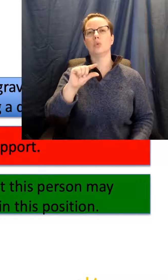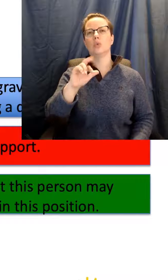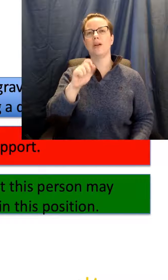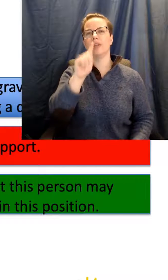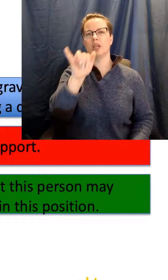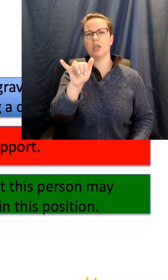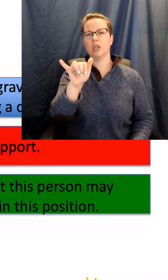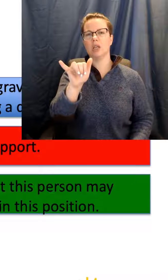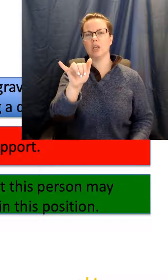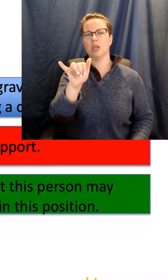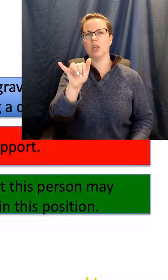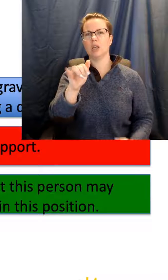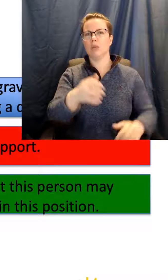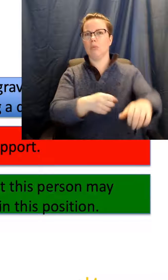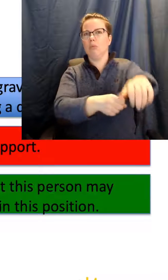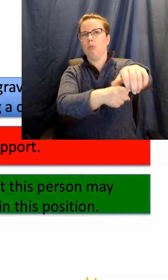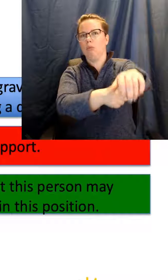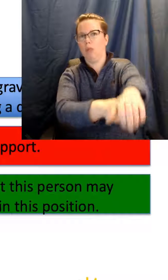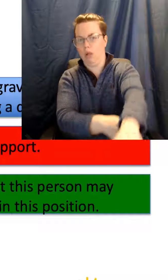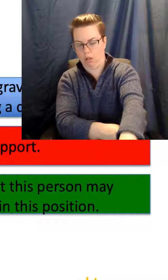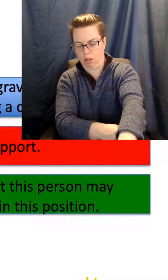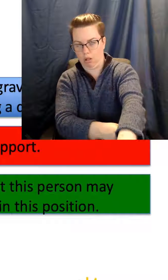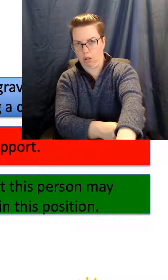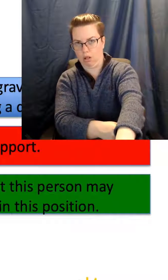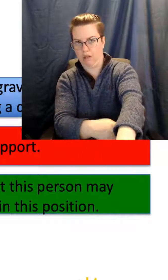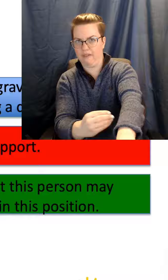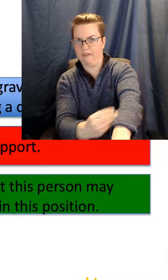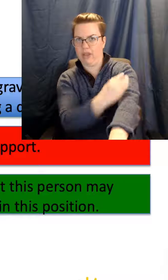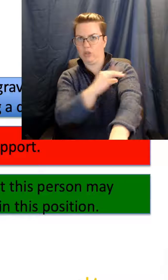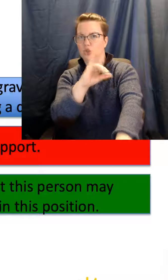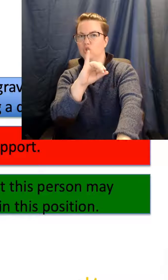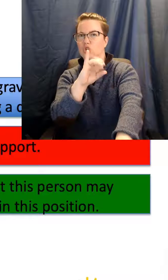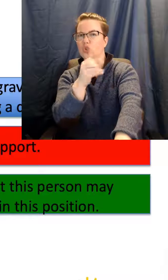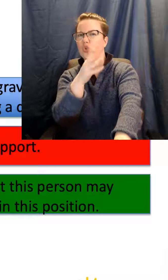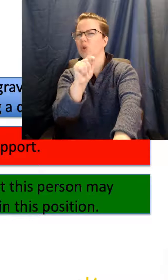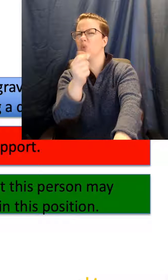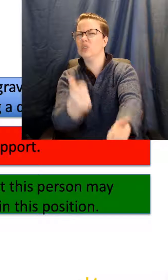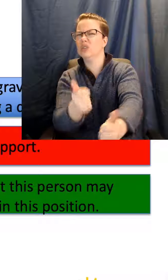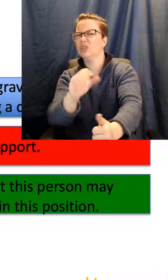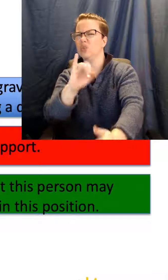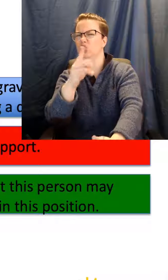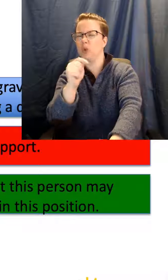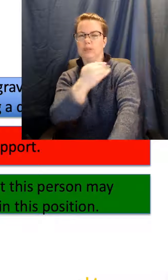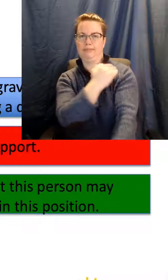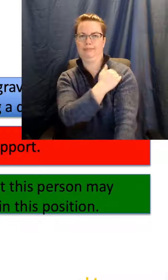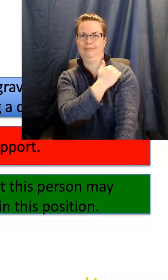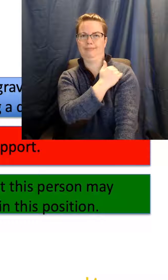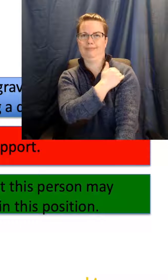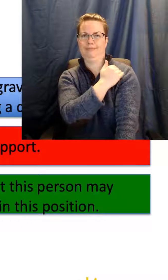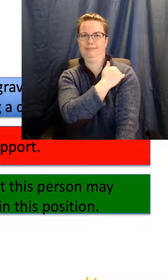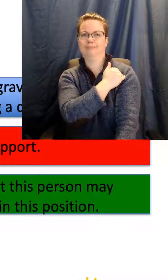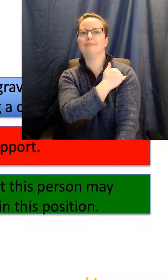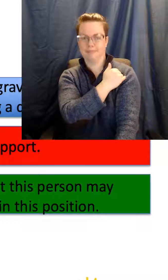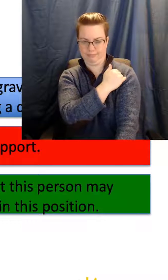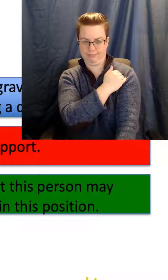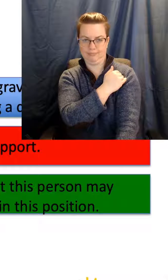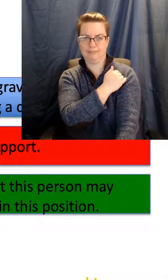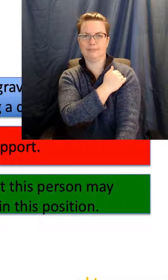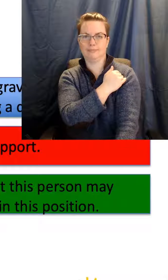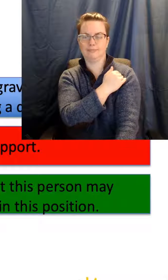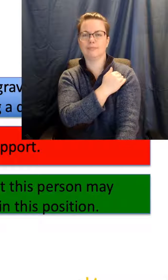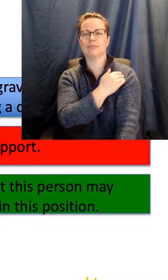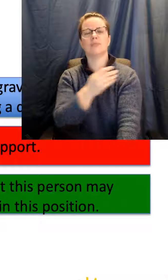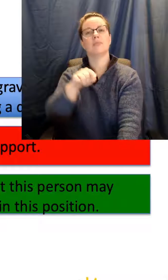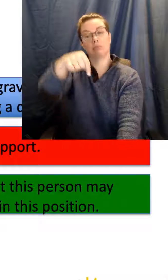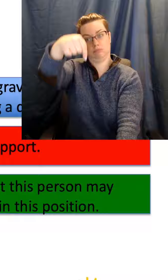It's going to be that blue arrow, so you would draw in that blue arrow. Label the base of support, you're going to draw in the box underneath, in this case, underneath